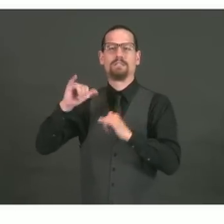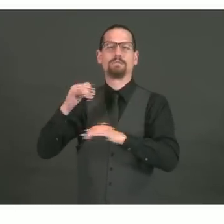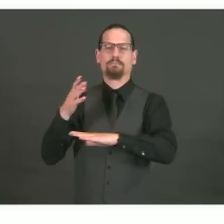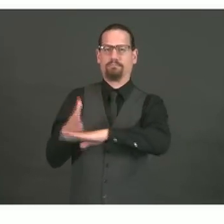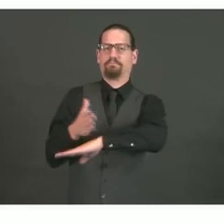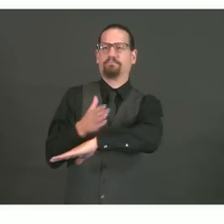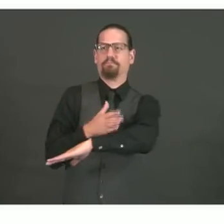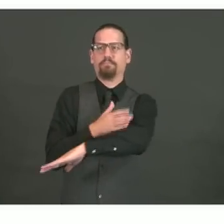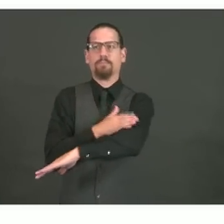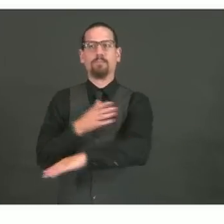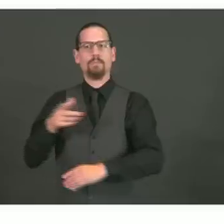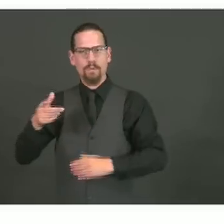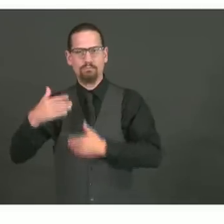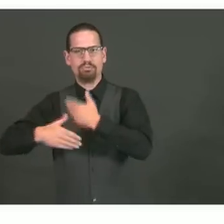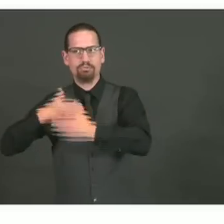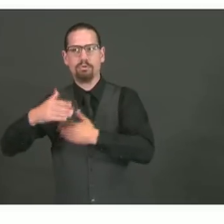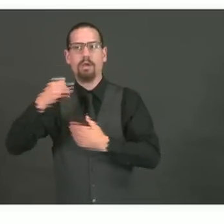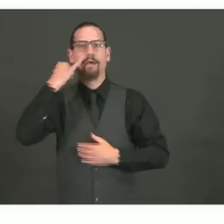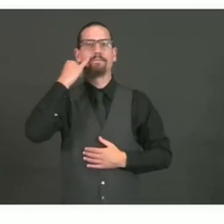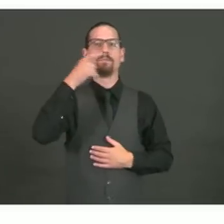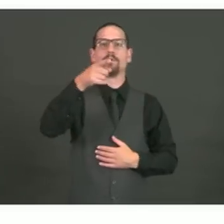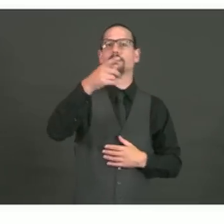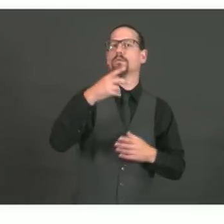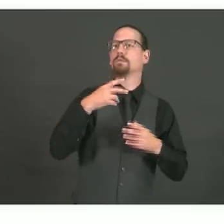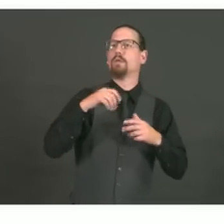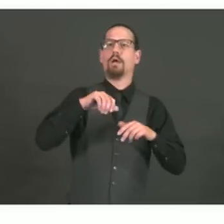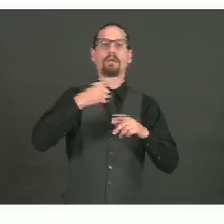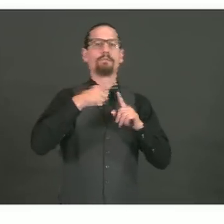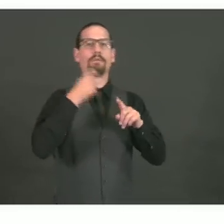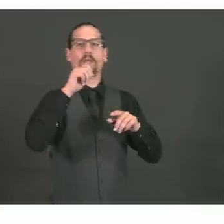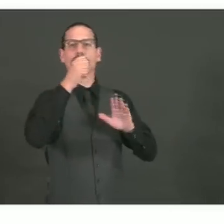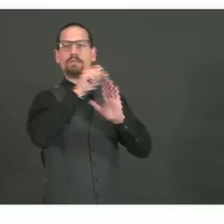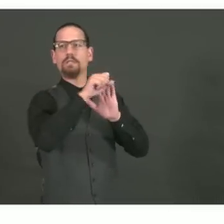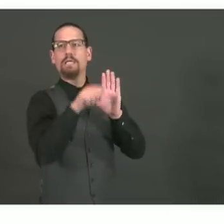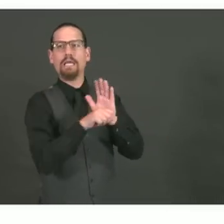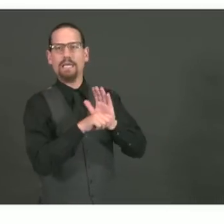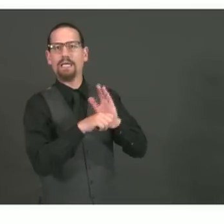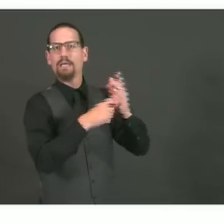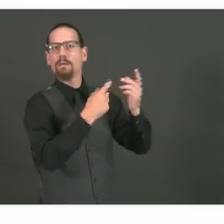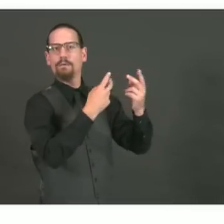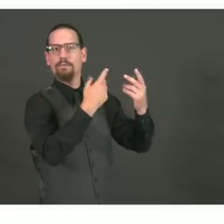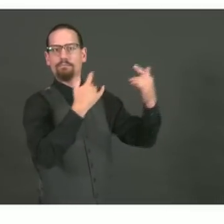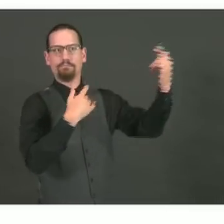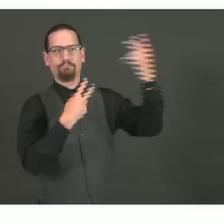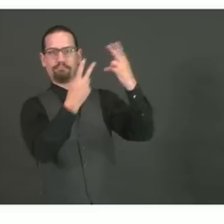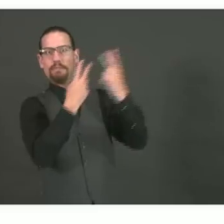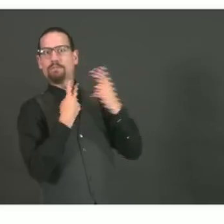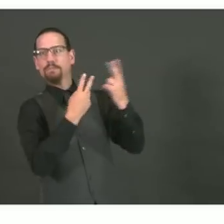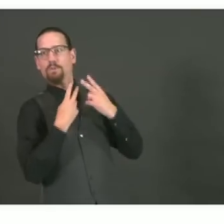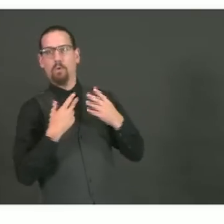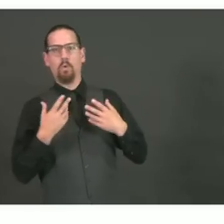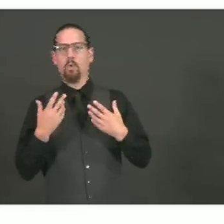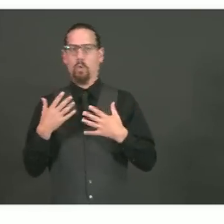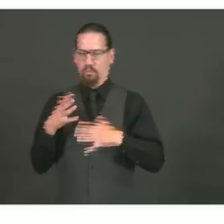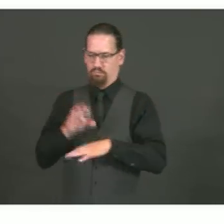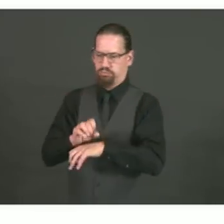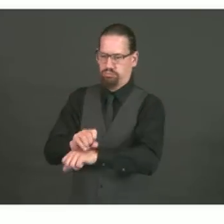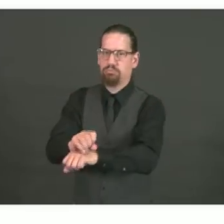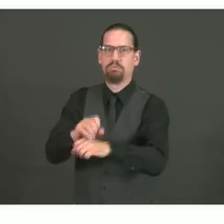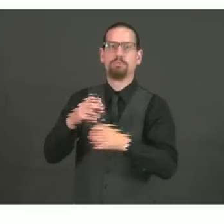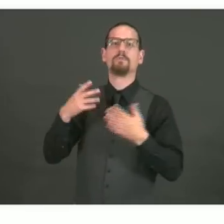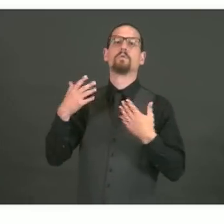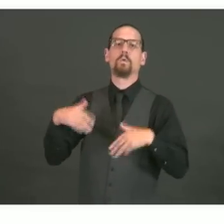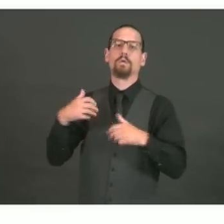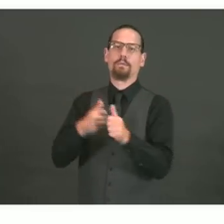overrun with people who wanted to get tested. So I'm sorry if it took a few days before you could even get an appointment. It is definitely